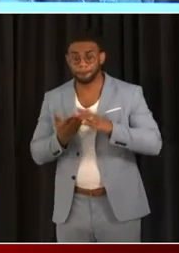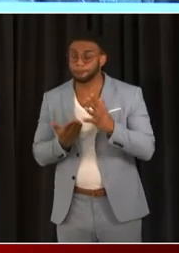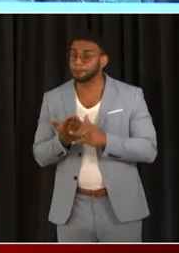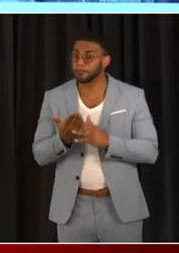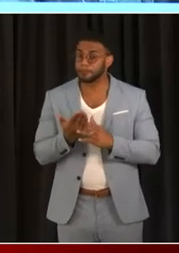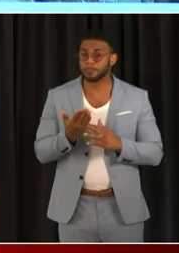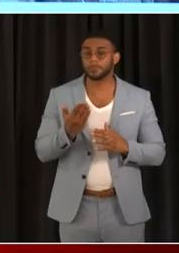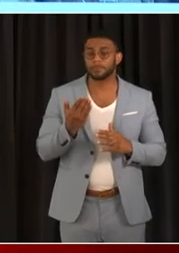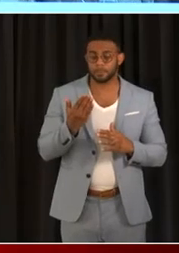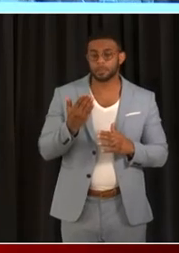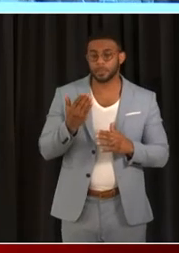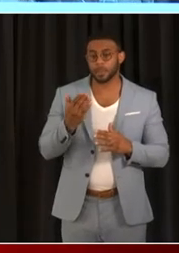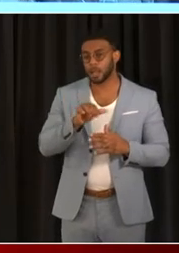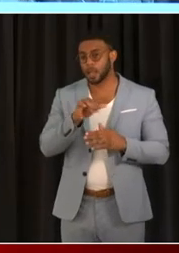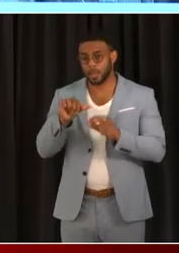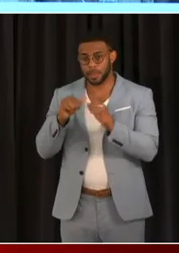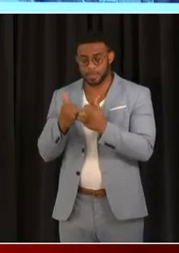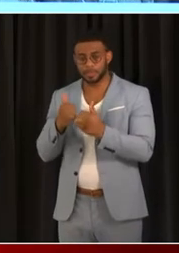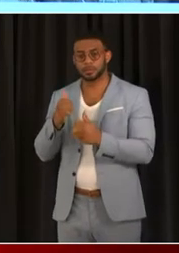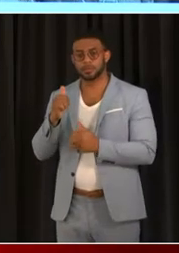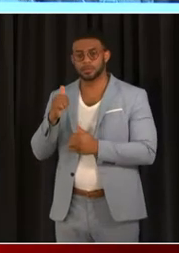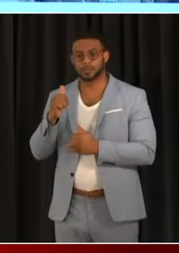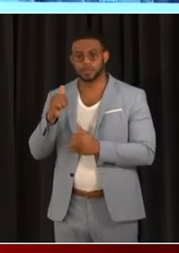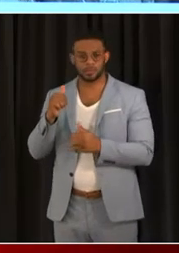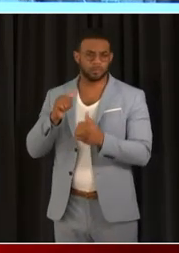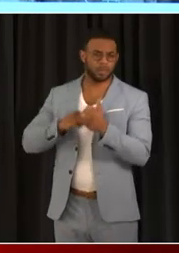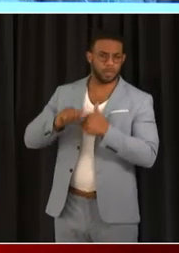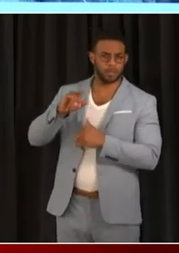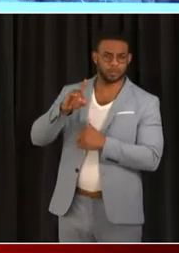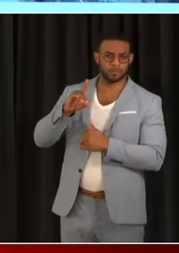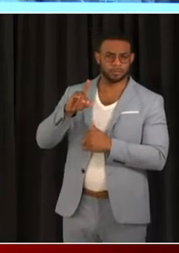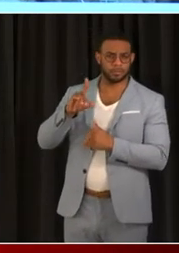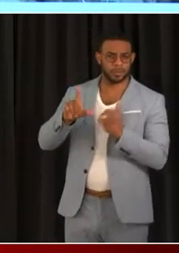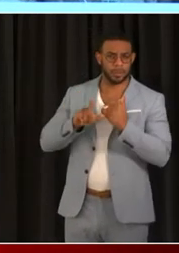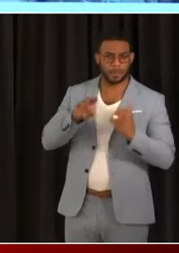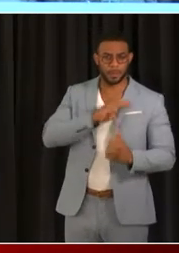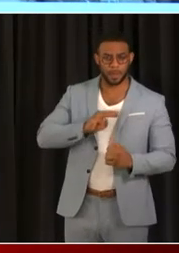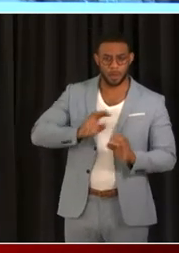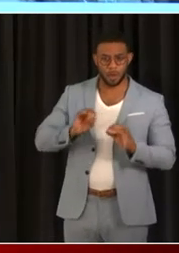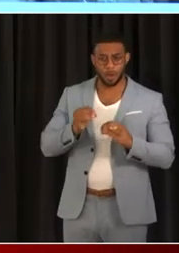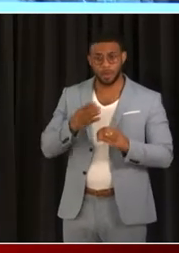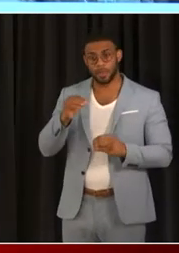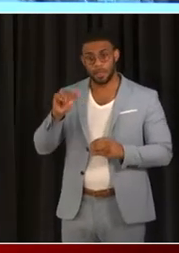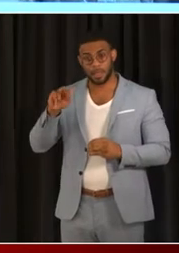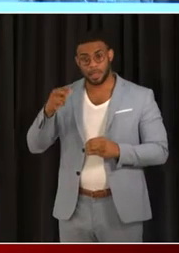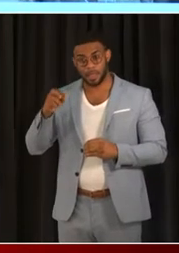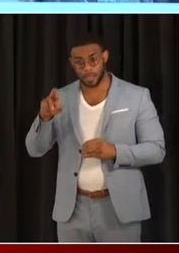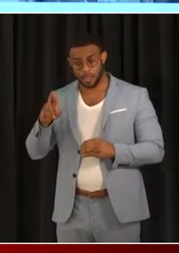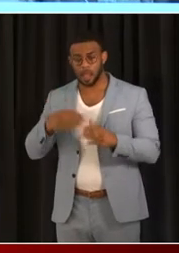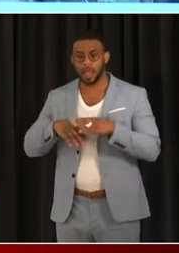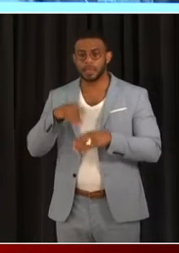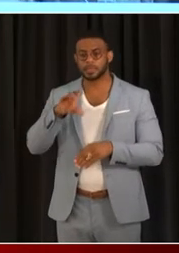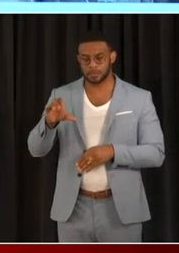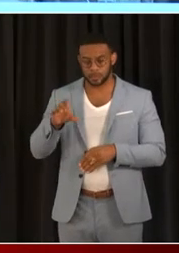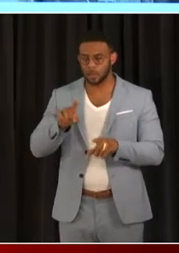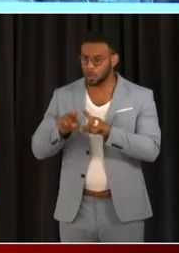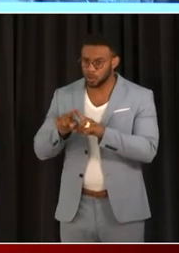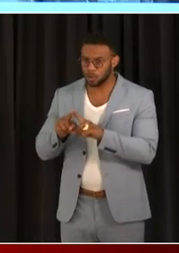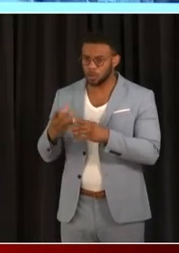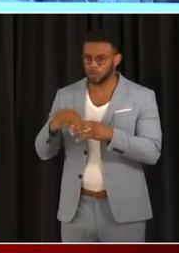operated through CNHED with the support of the Deputy Mayor's Office and Anchor Institutes throughout the District of Columbia,